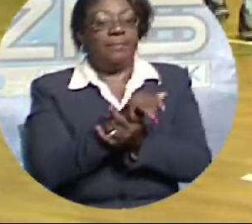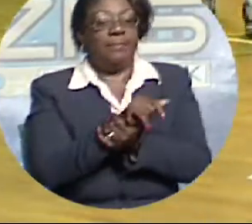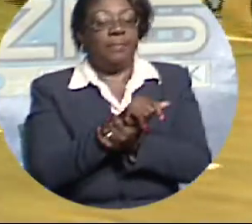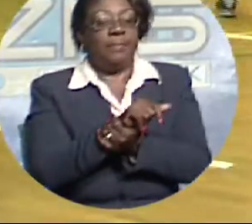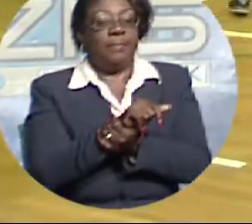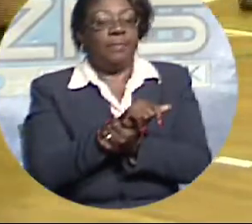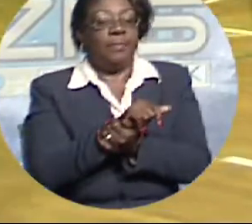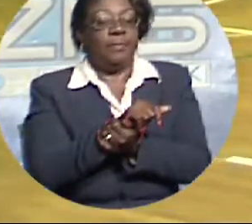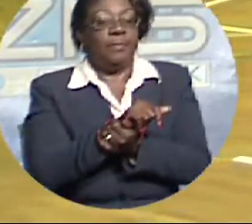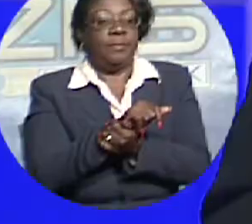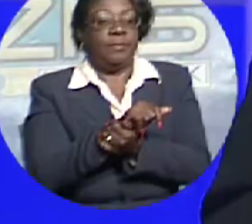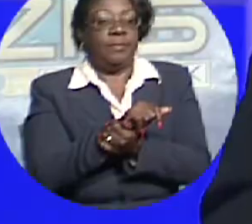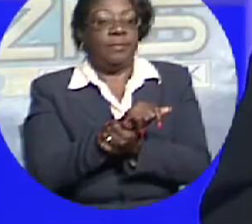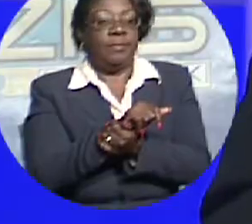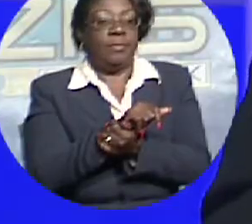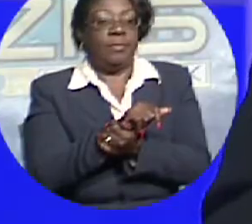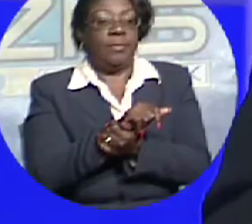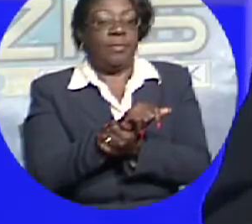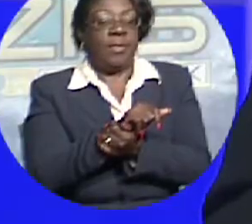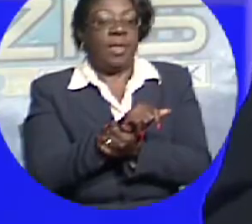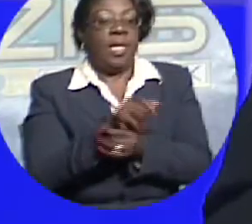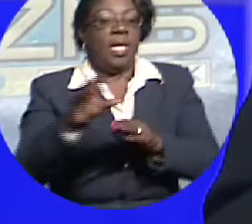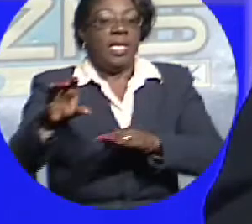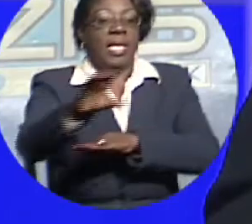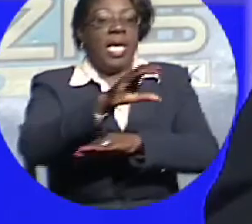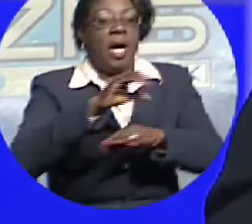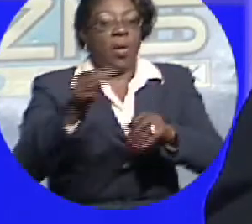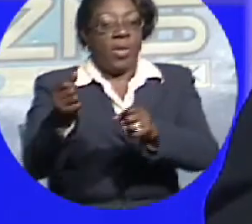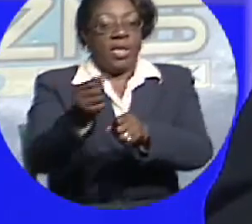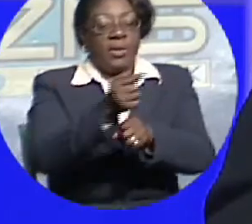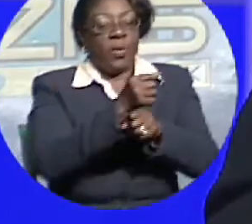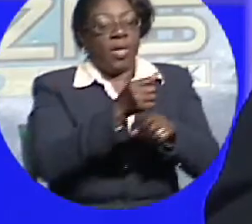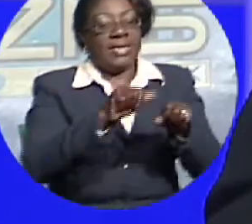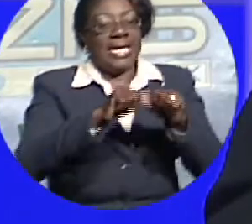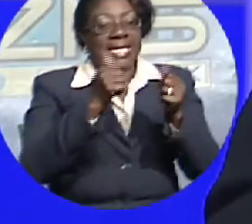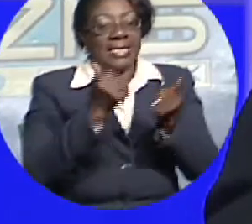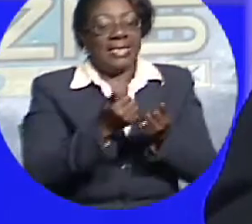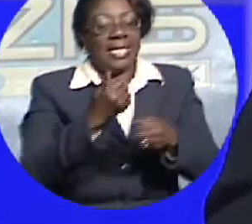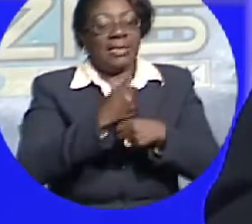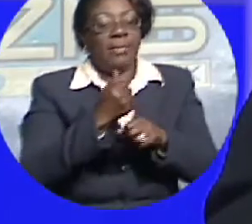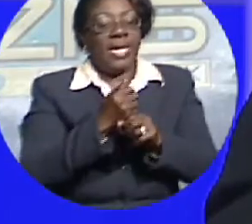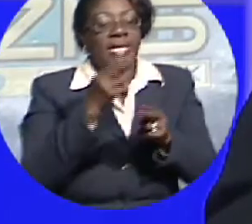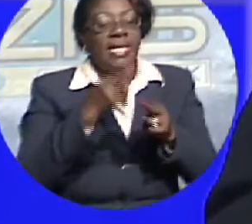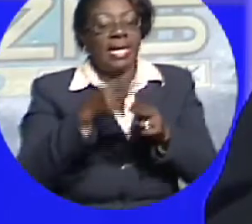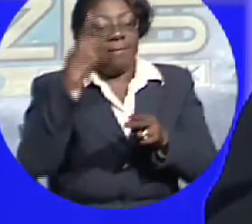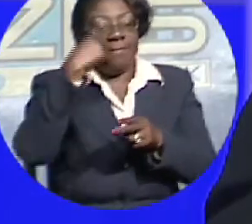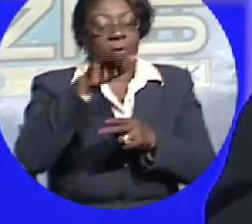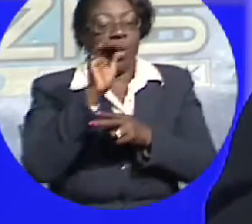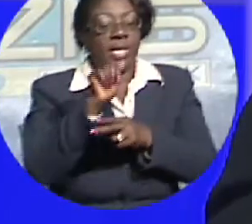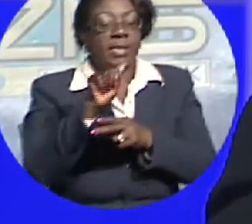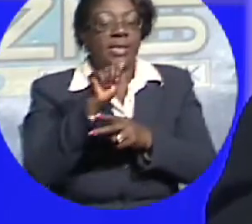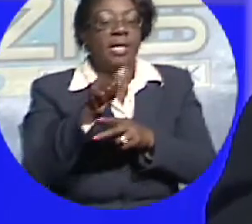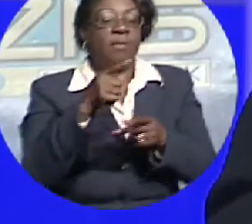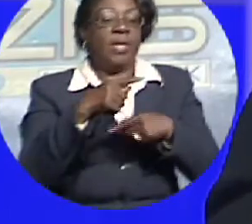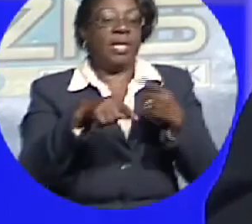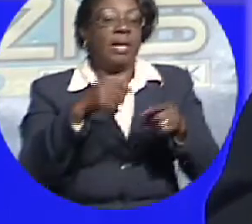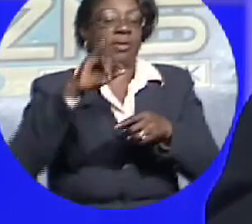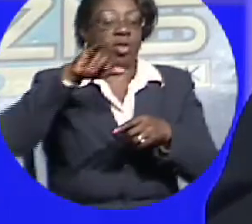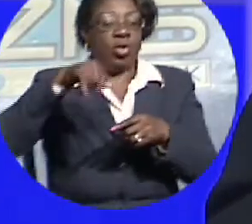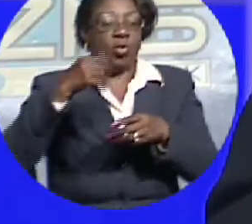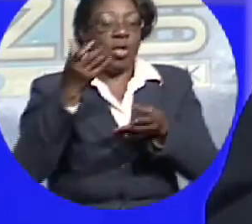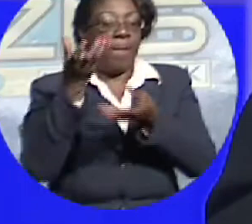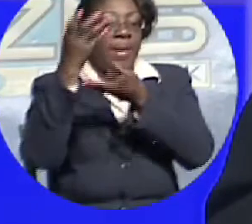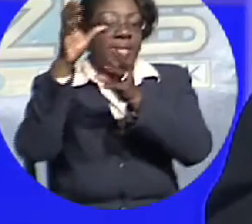Davis Gym. The Caribbean Sports Agency has made a name for itself when it comes to junior basketball in the country, and